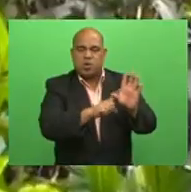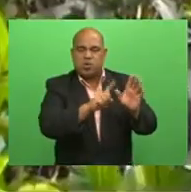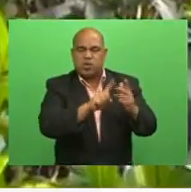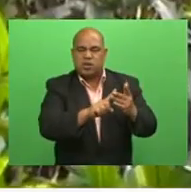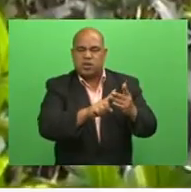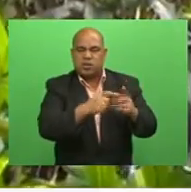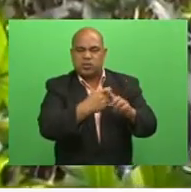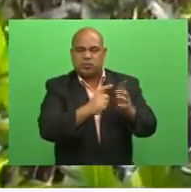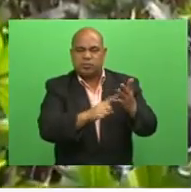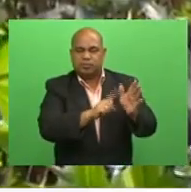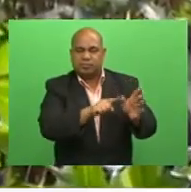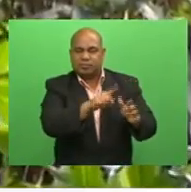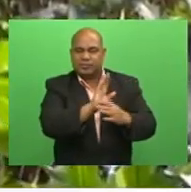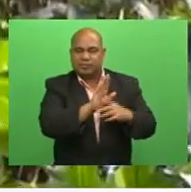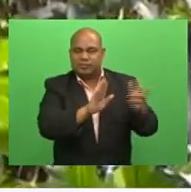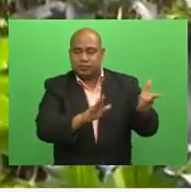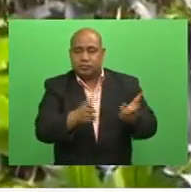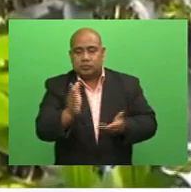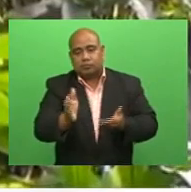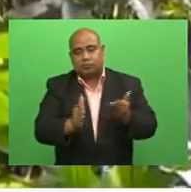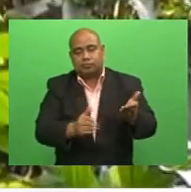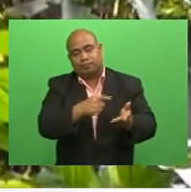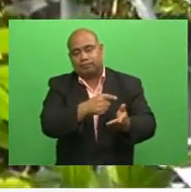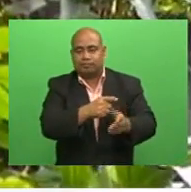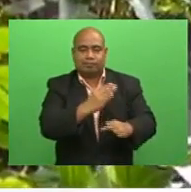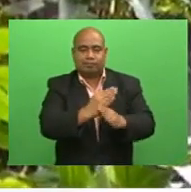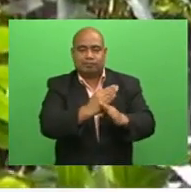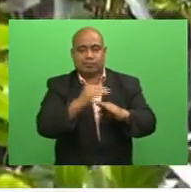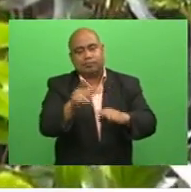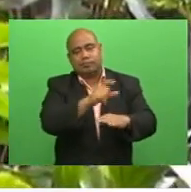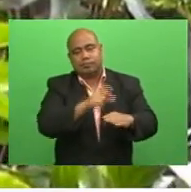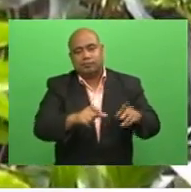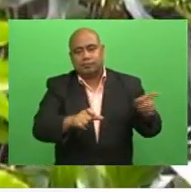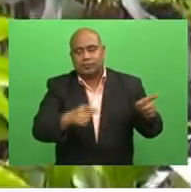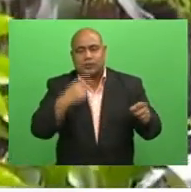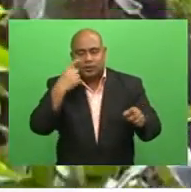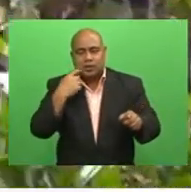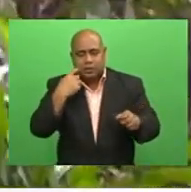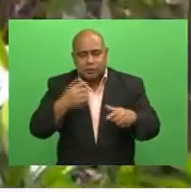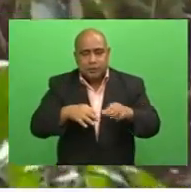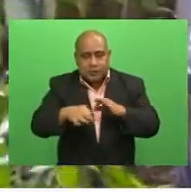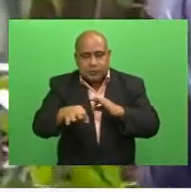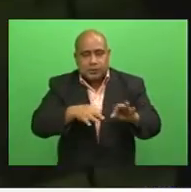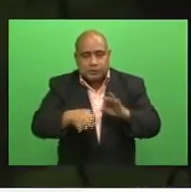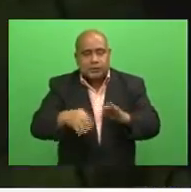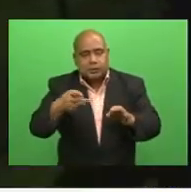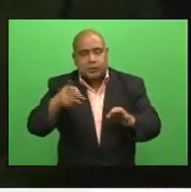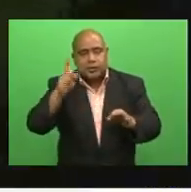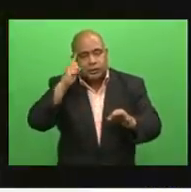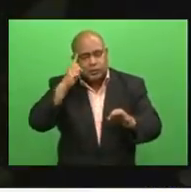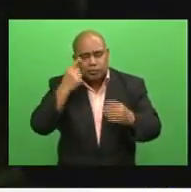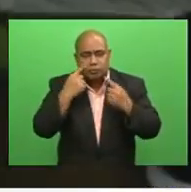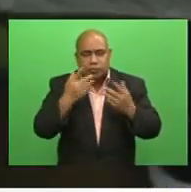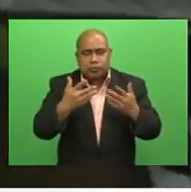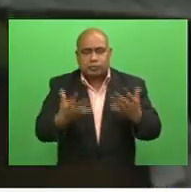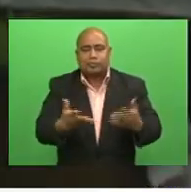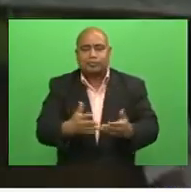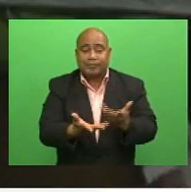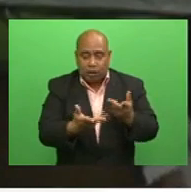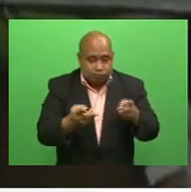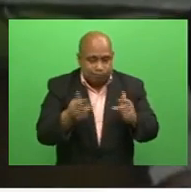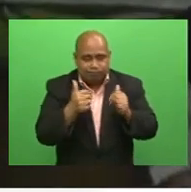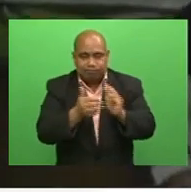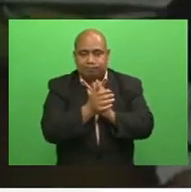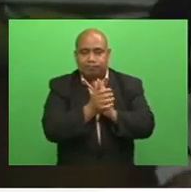at other ways to ensure Fijians still get to showcase their talents. We are great storytellers in